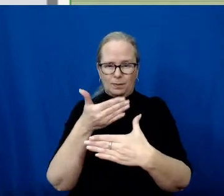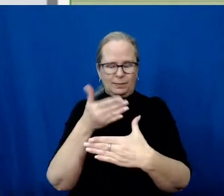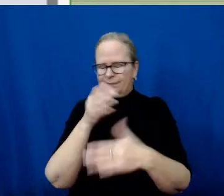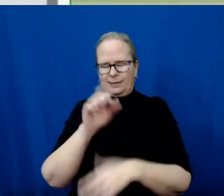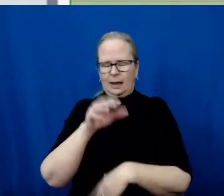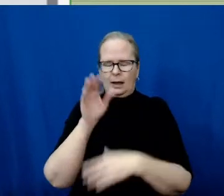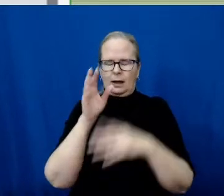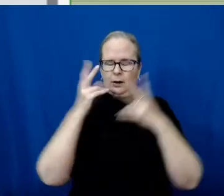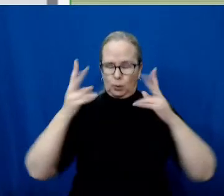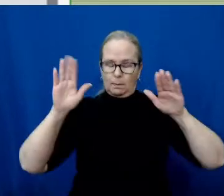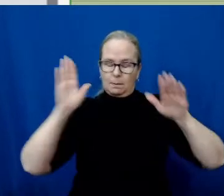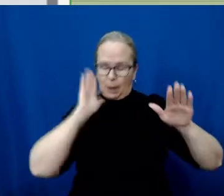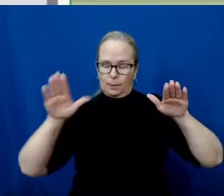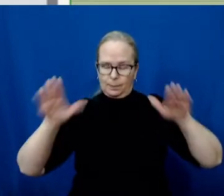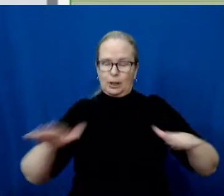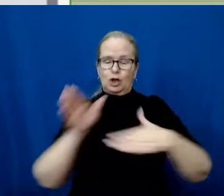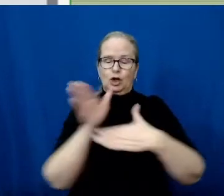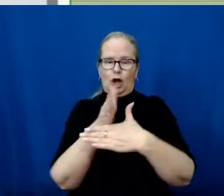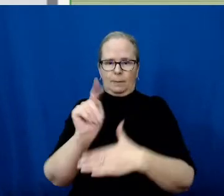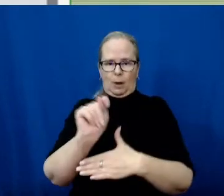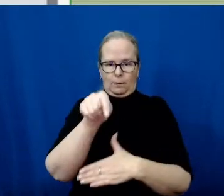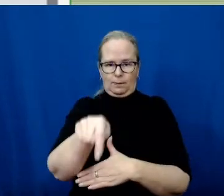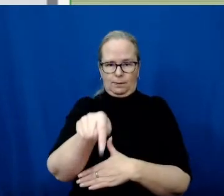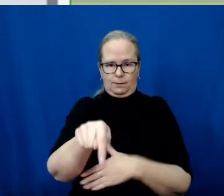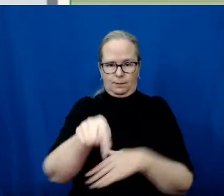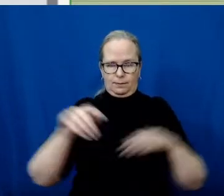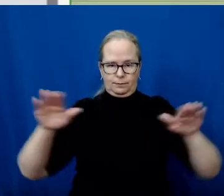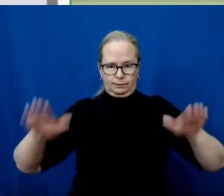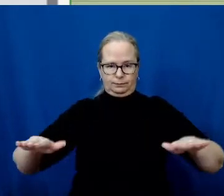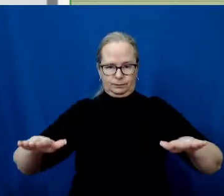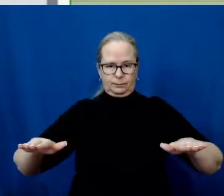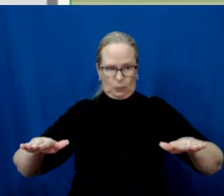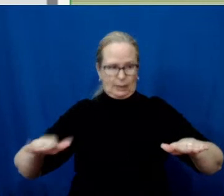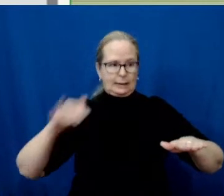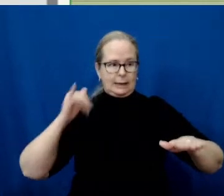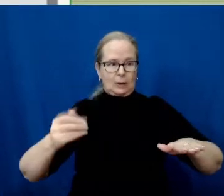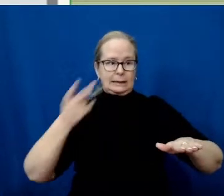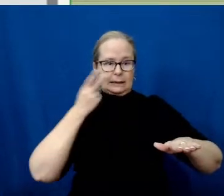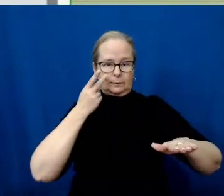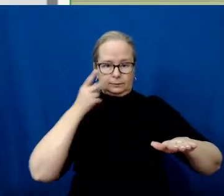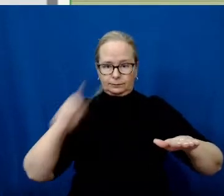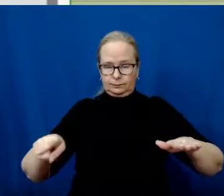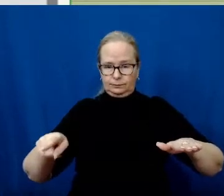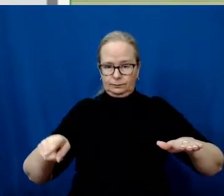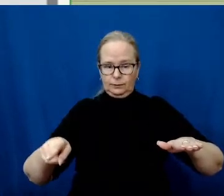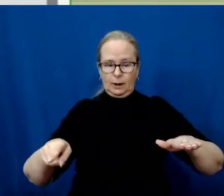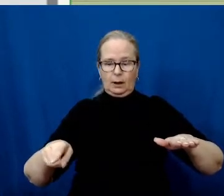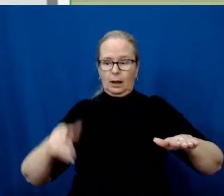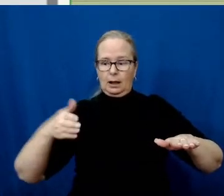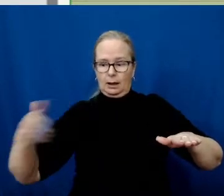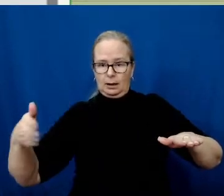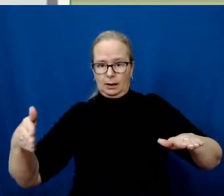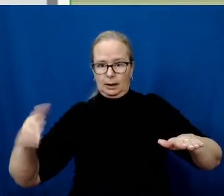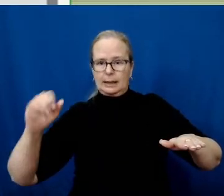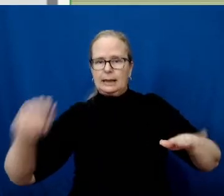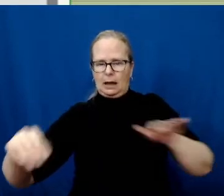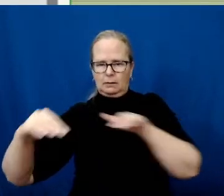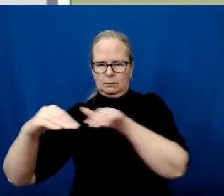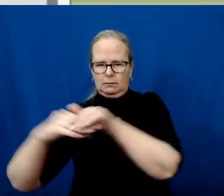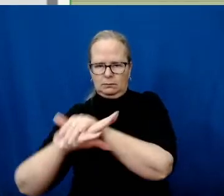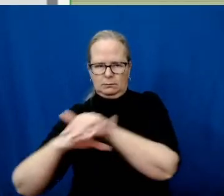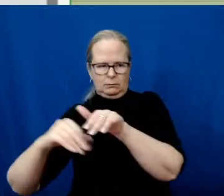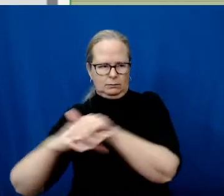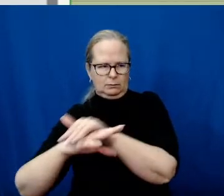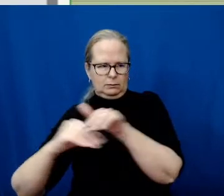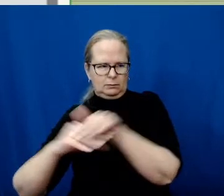side, the person that is infected, has access to the bathroom. And then once they're done, how does the person